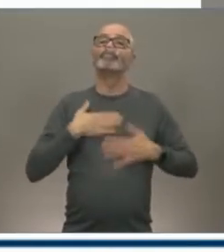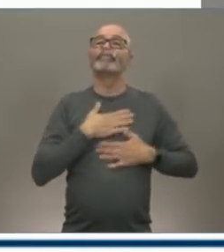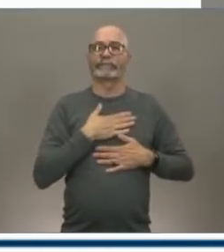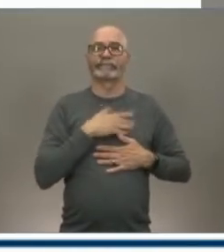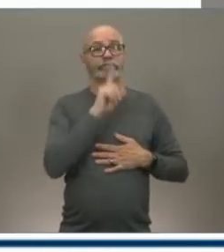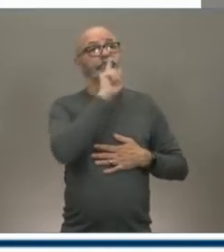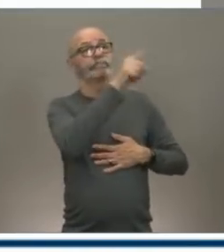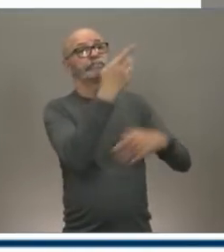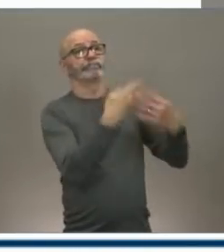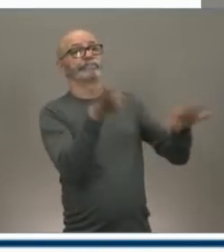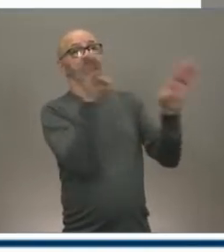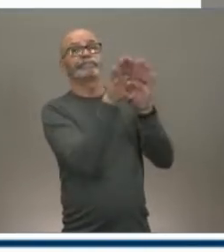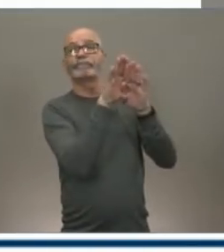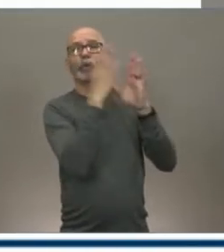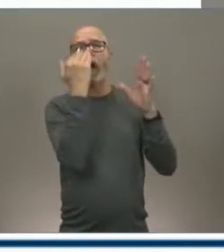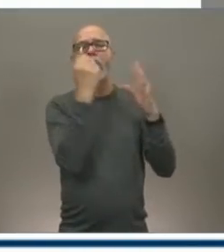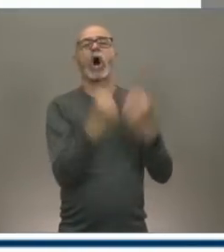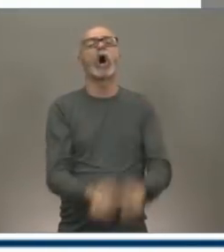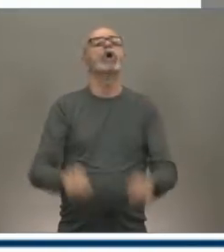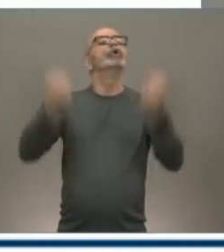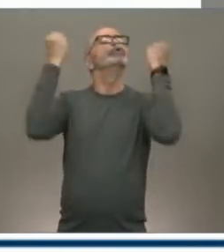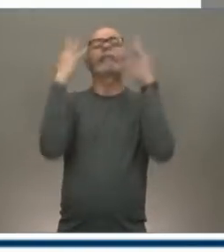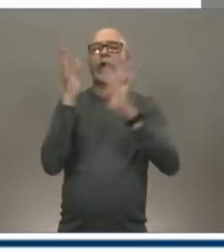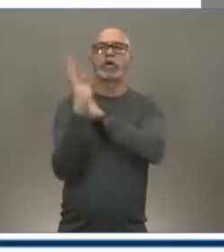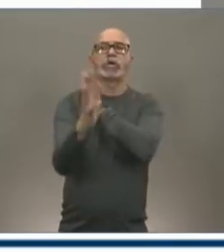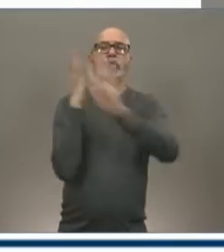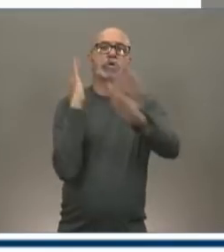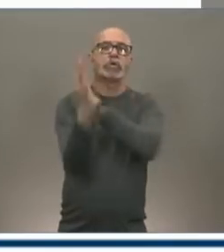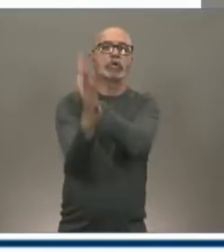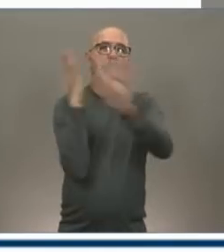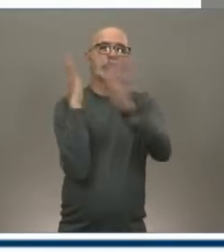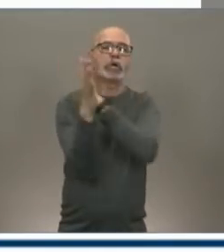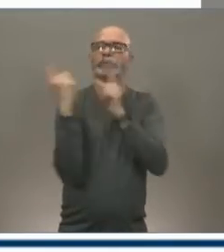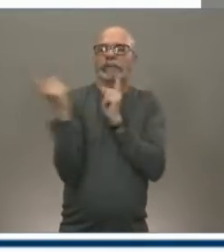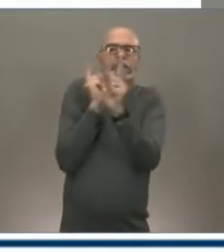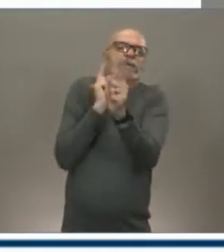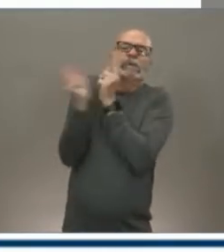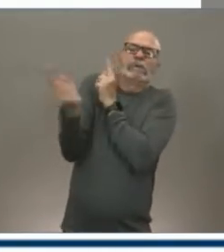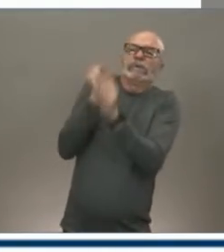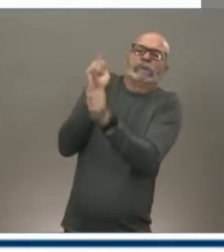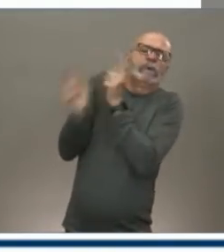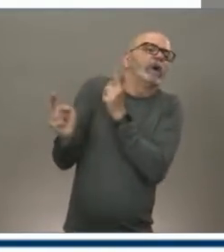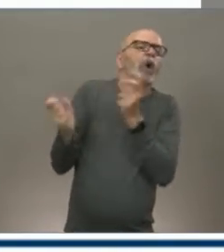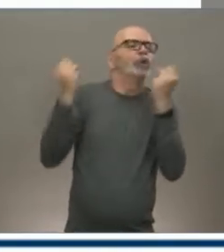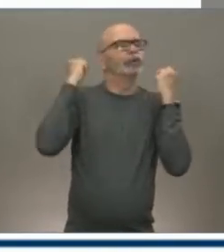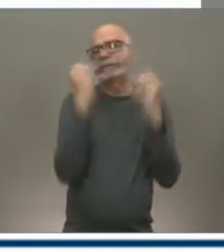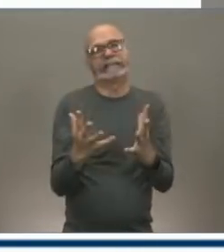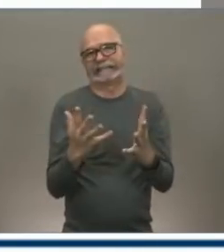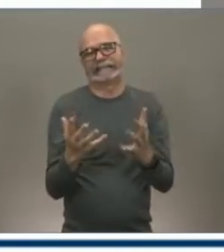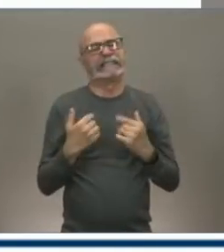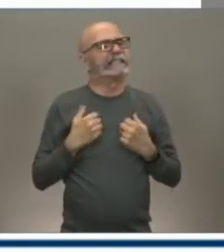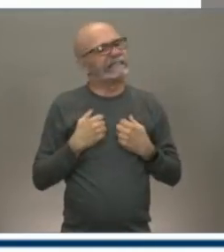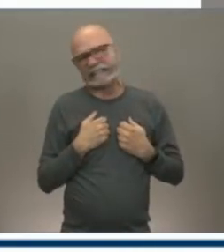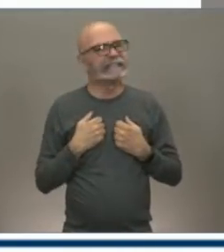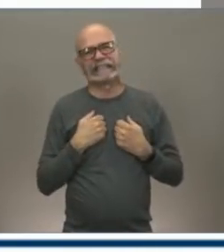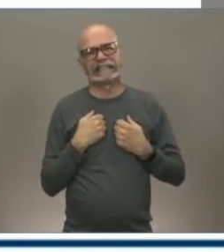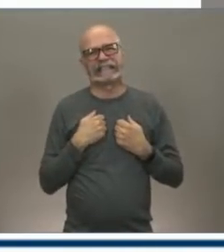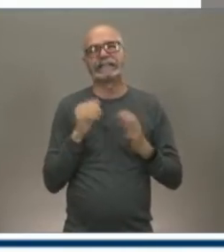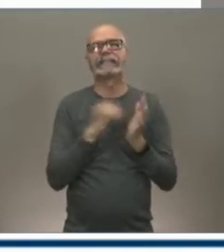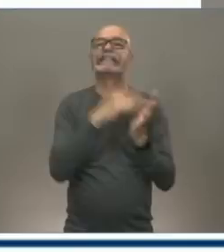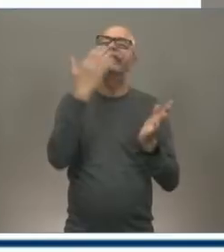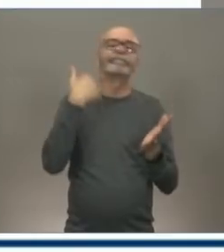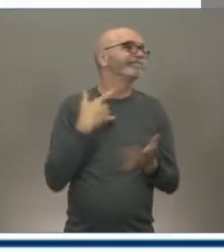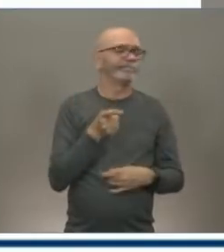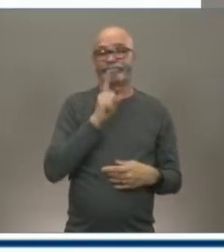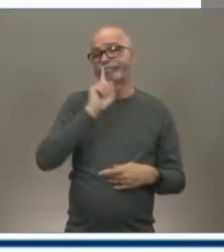the gathering and the close contact of people that happens at these locations. It was necessary to do that while we had high